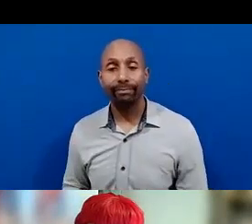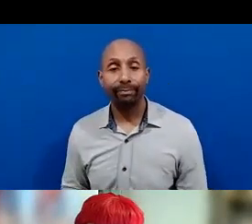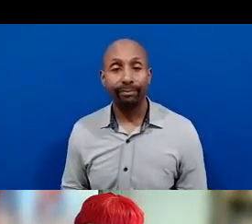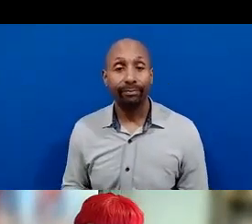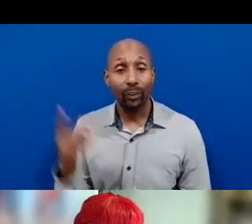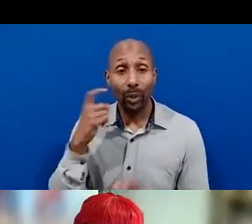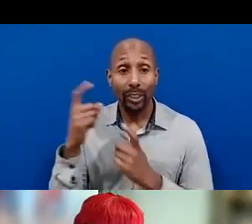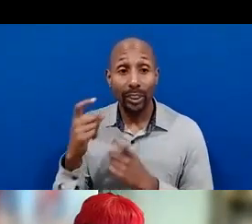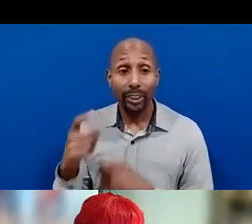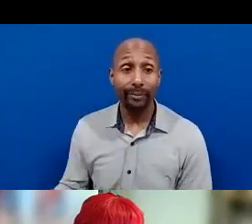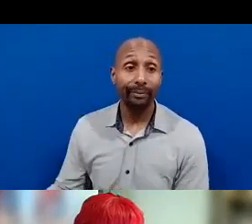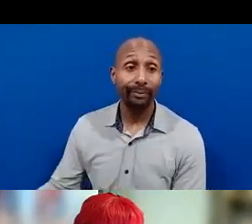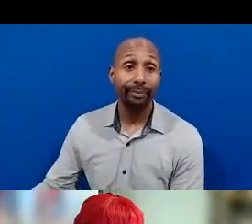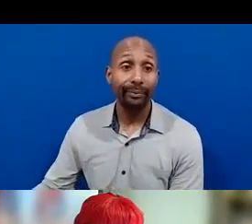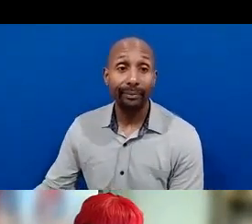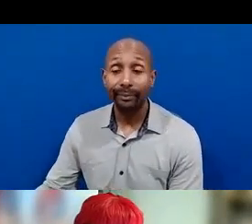this?